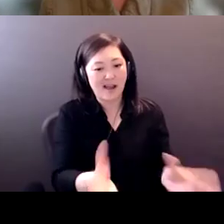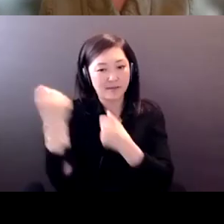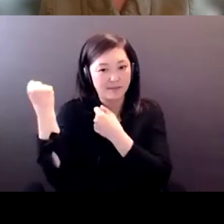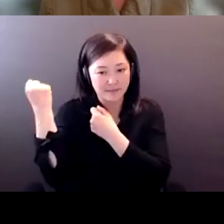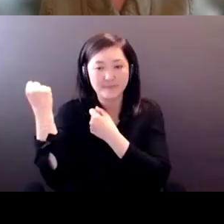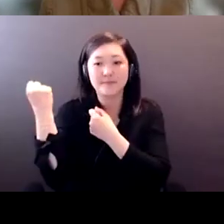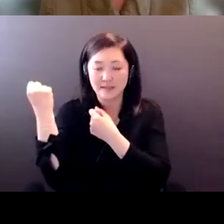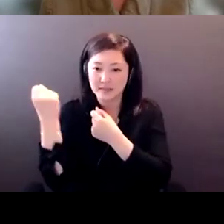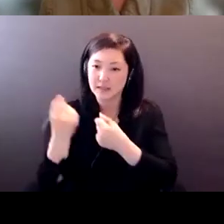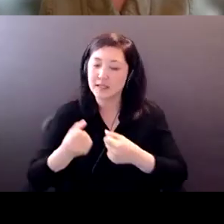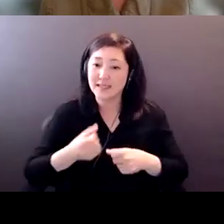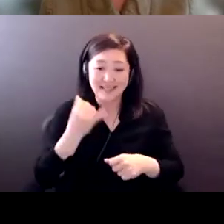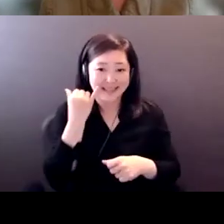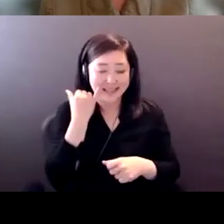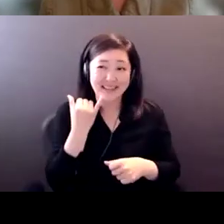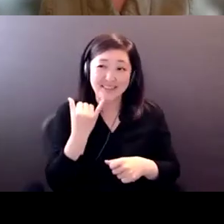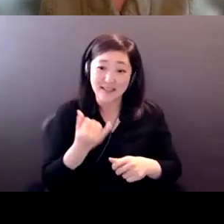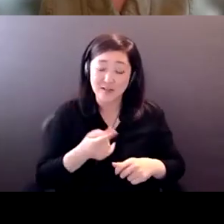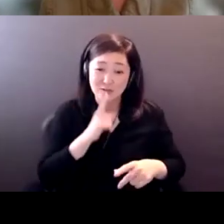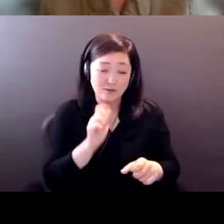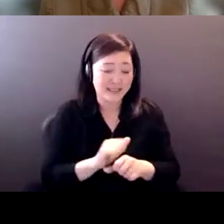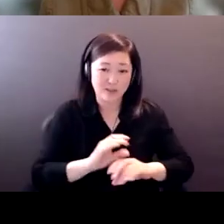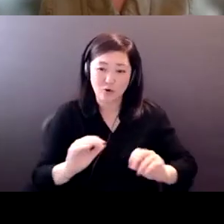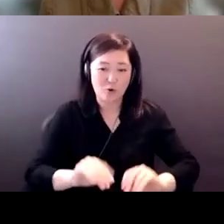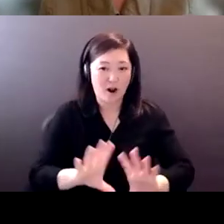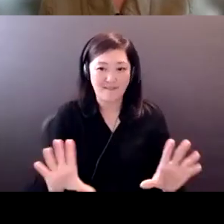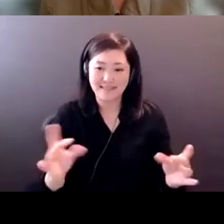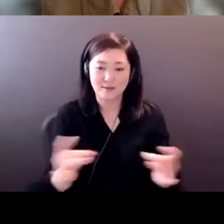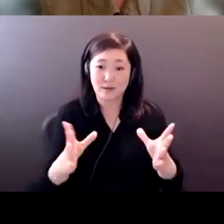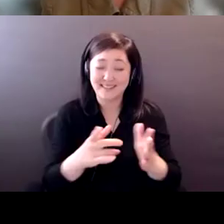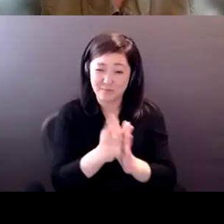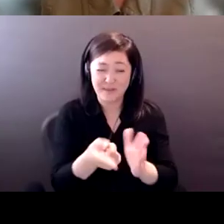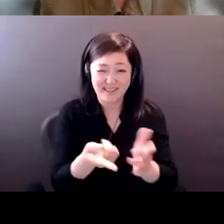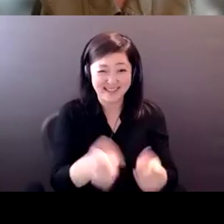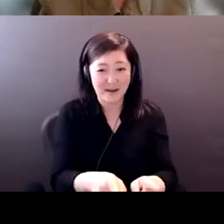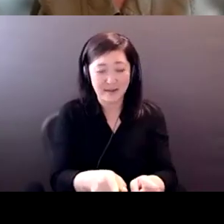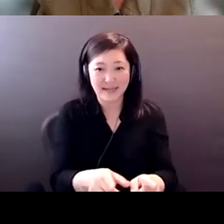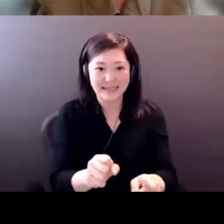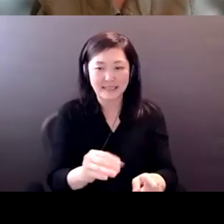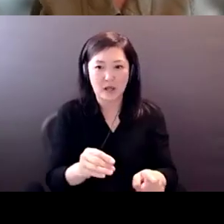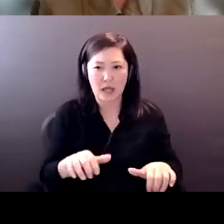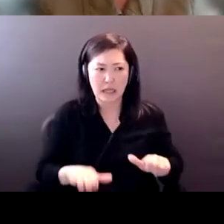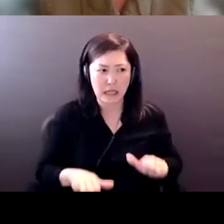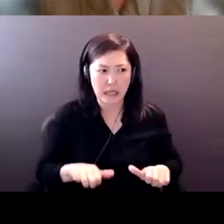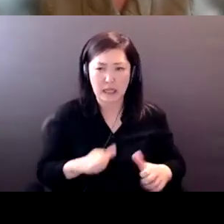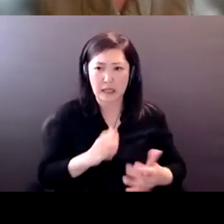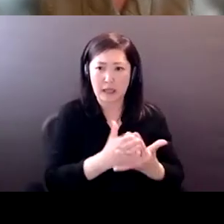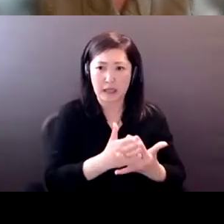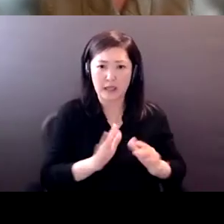obvious crisis moment that is prompting any kind of intervention. So that's what we're seeing,